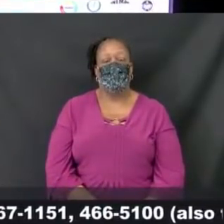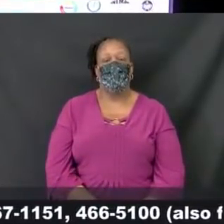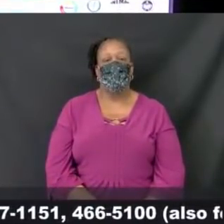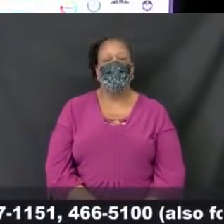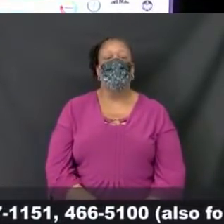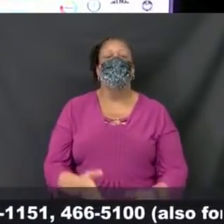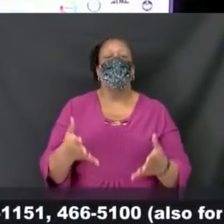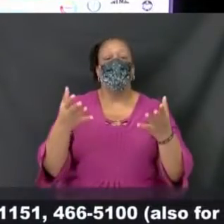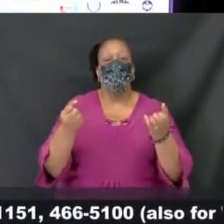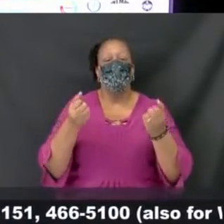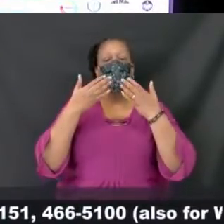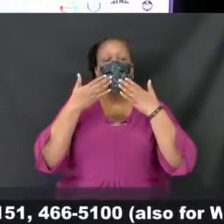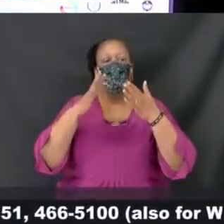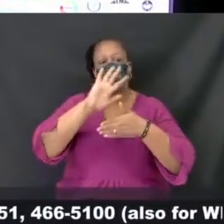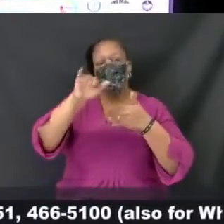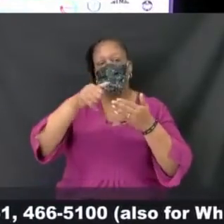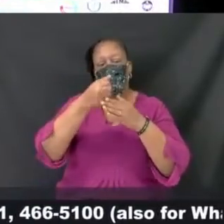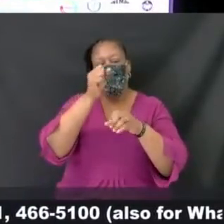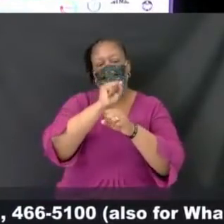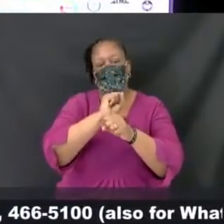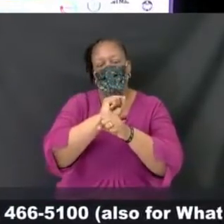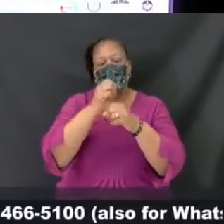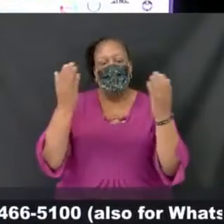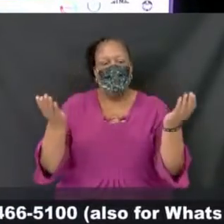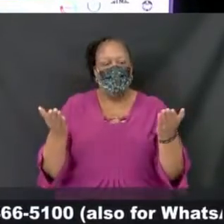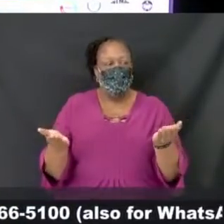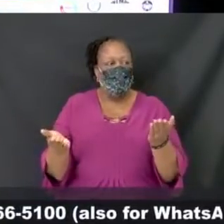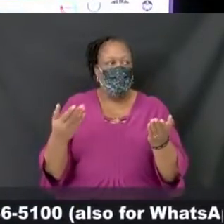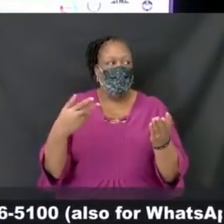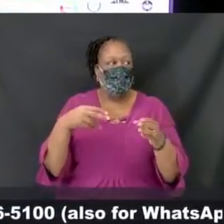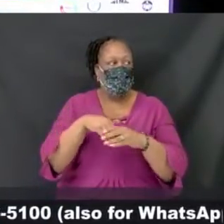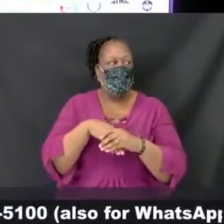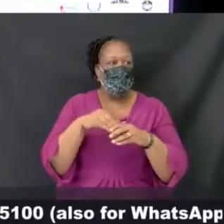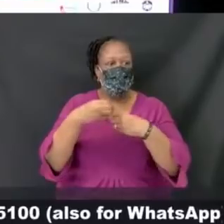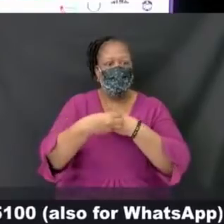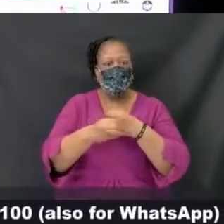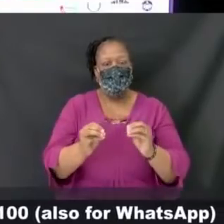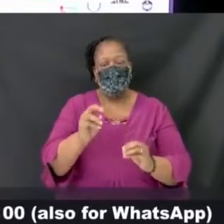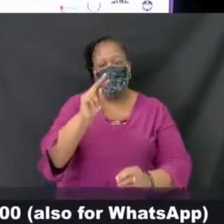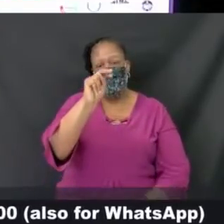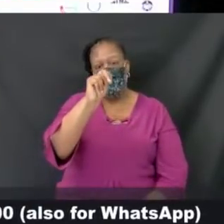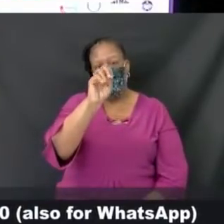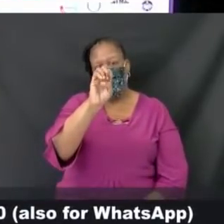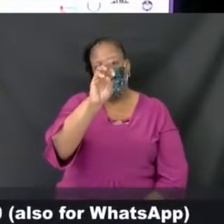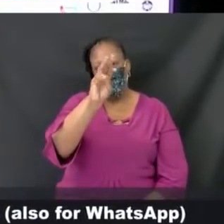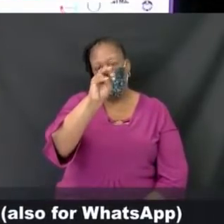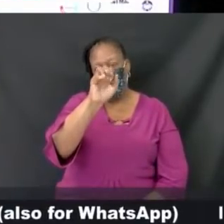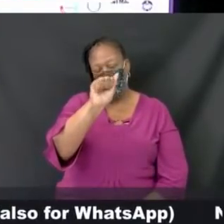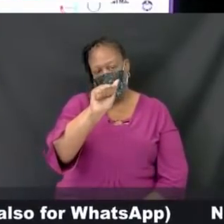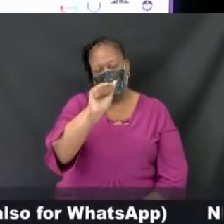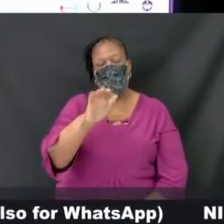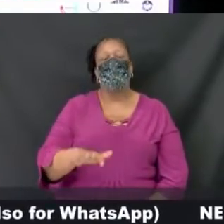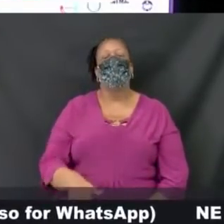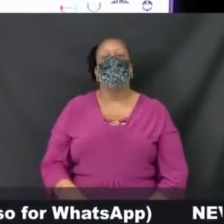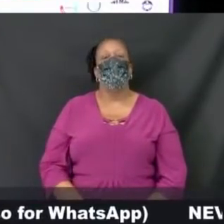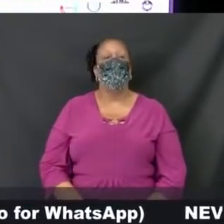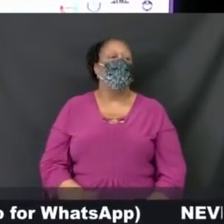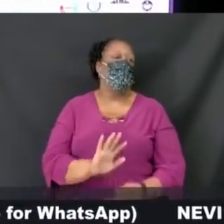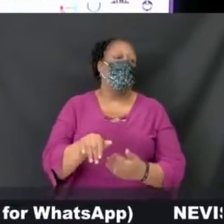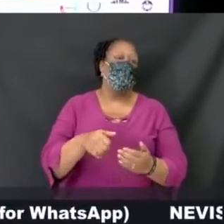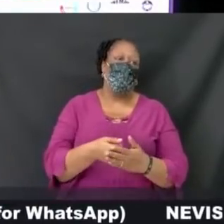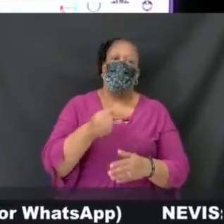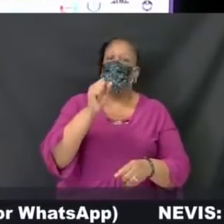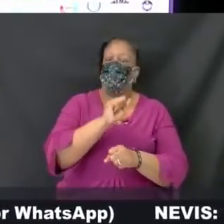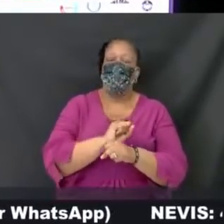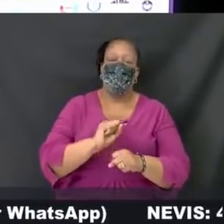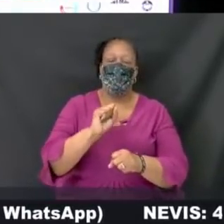at NEMA. We thank Michelle Rodriguez. We thank all of those persons who work in terms of with the